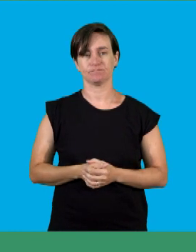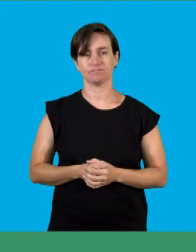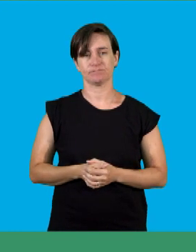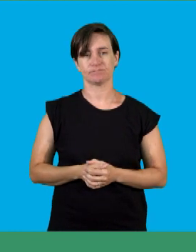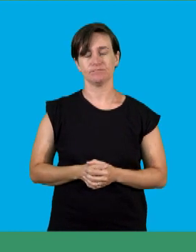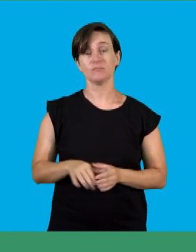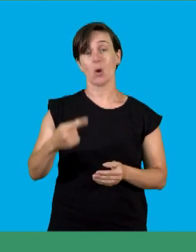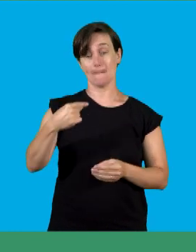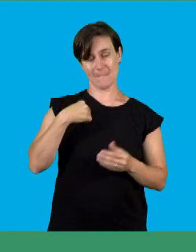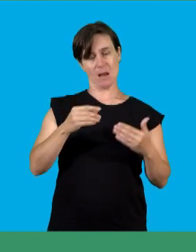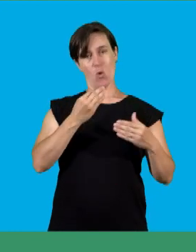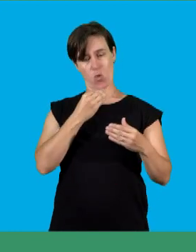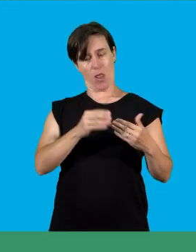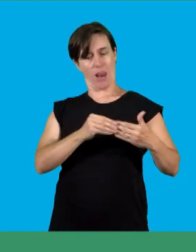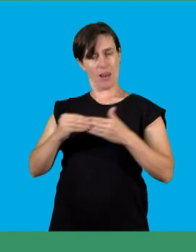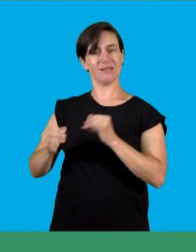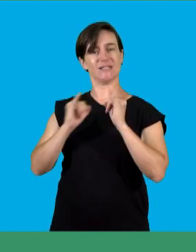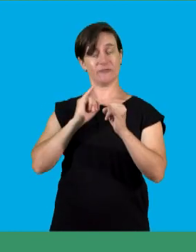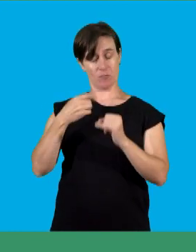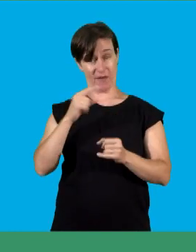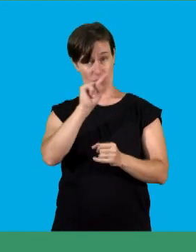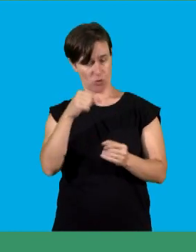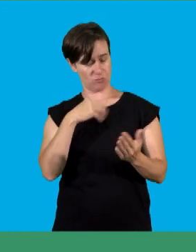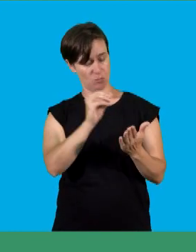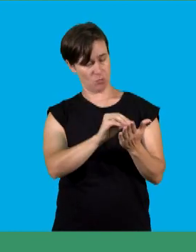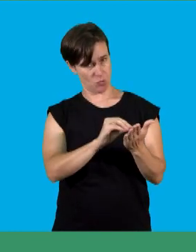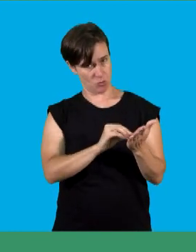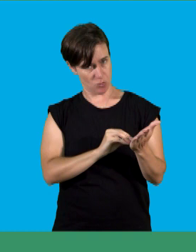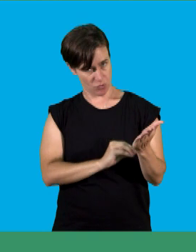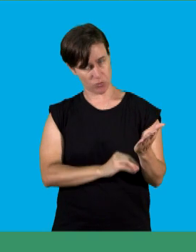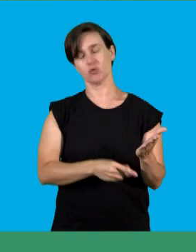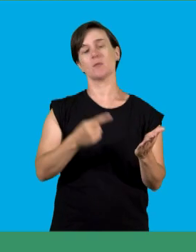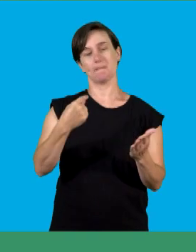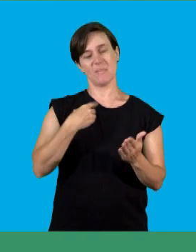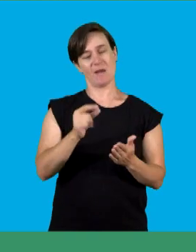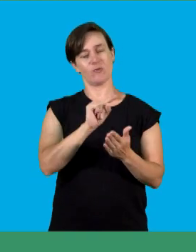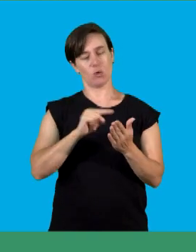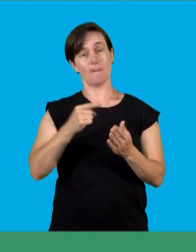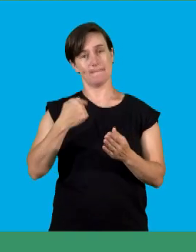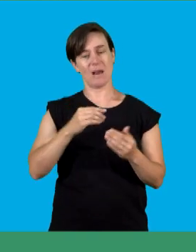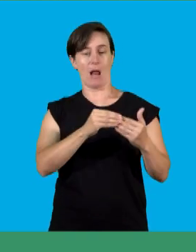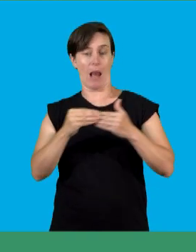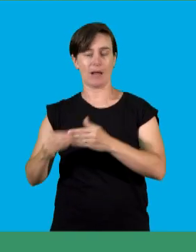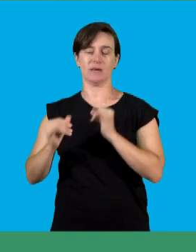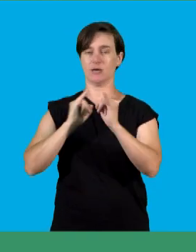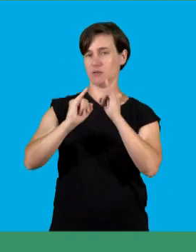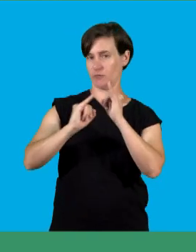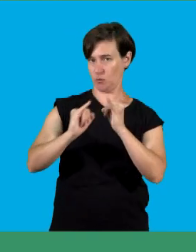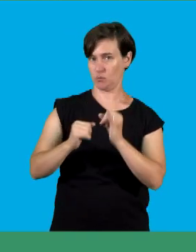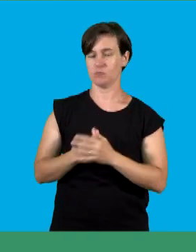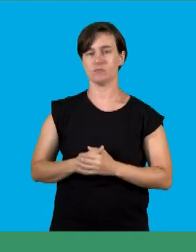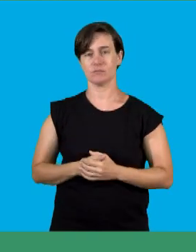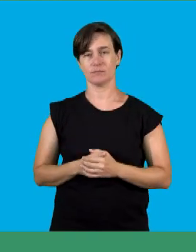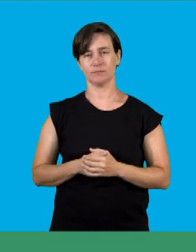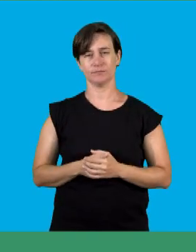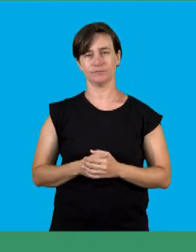the interview depending on the questions that I have, isn't it? I will draft down all the questions that I want to ask so that I can get